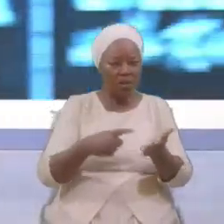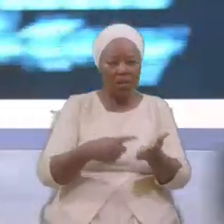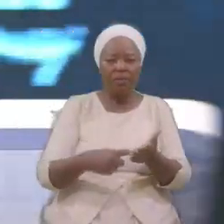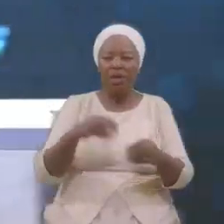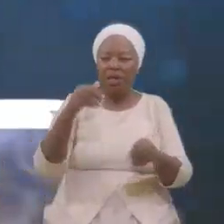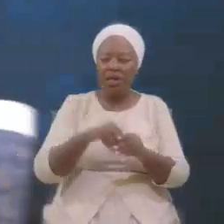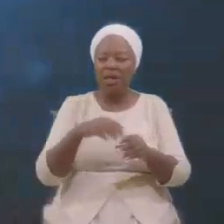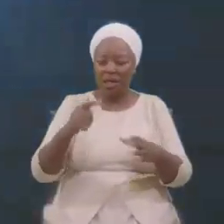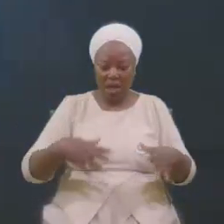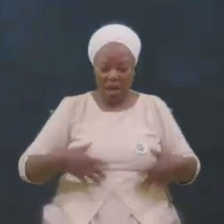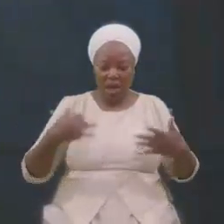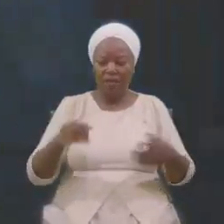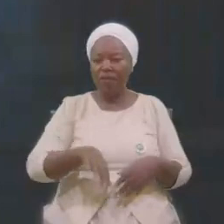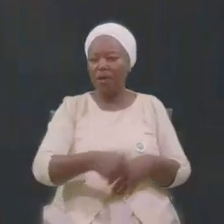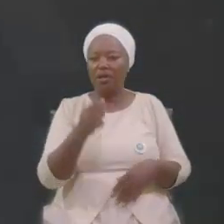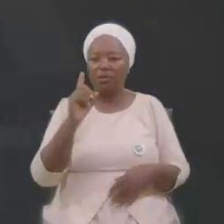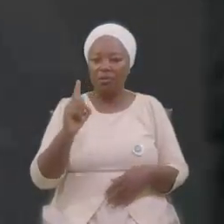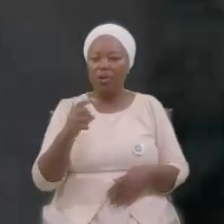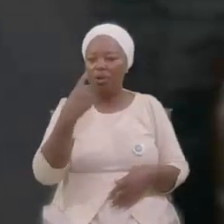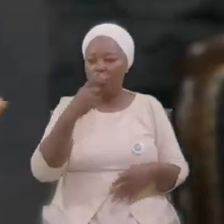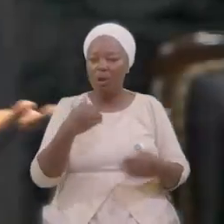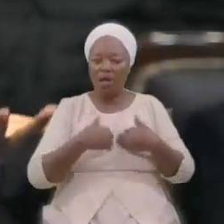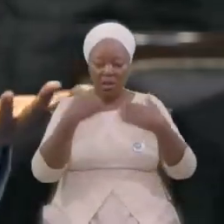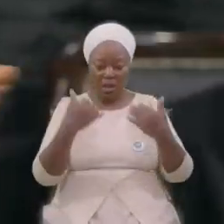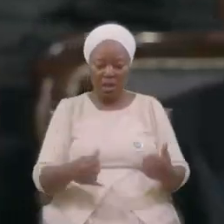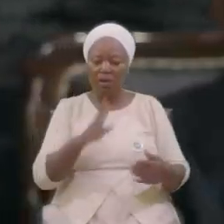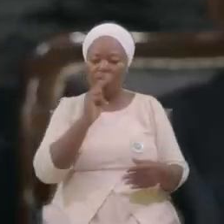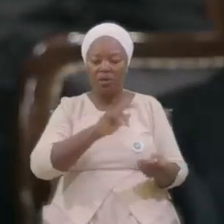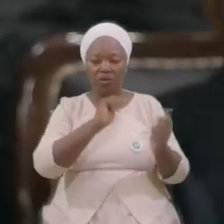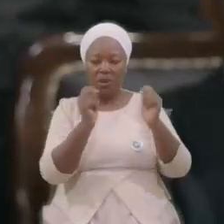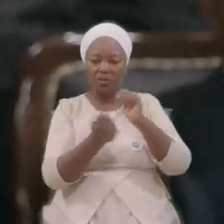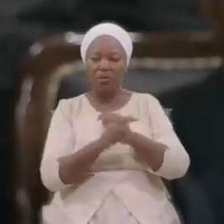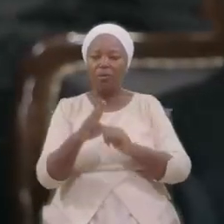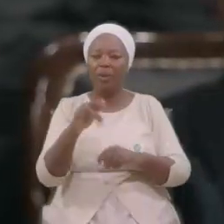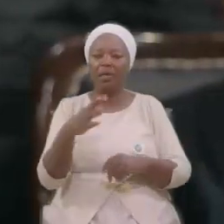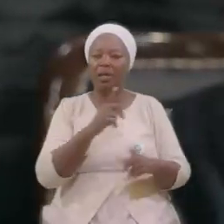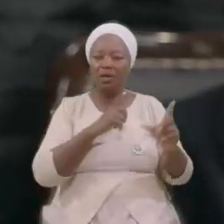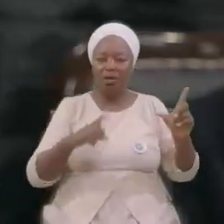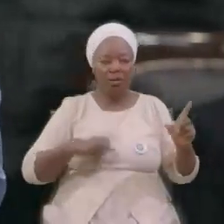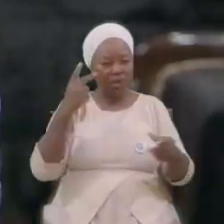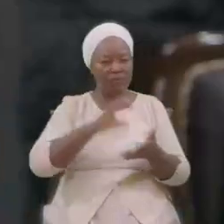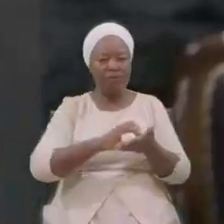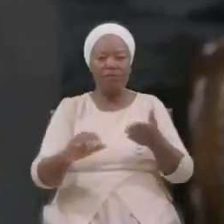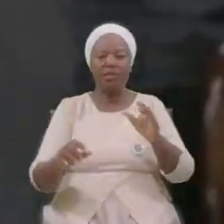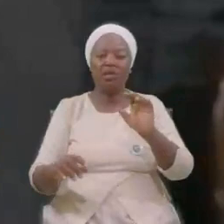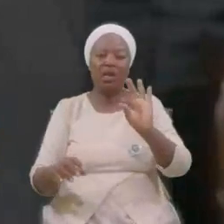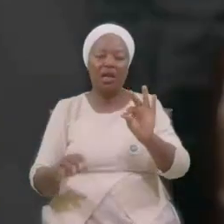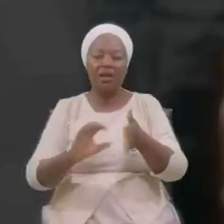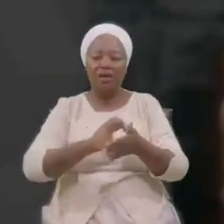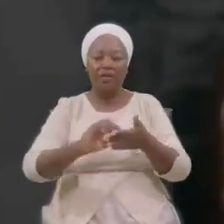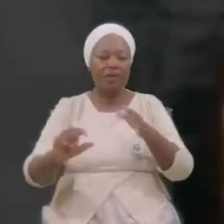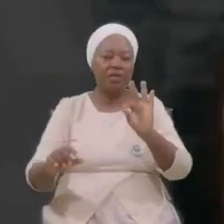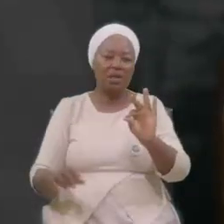life of anyone who has now been transformed by the Lord? Look at verse 9. In verse